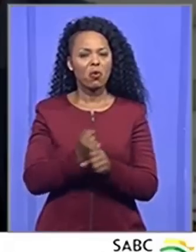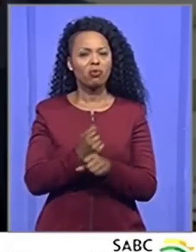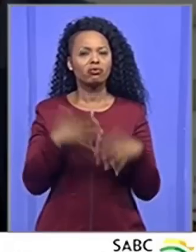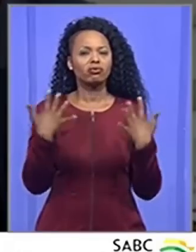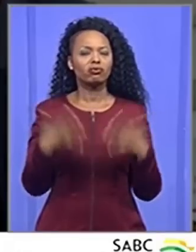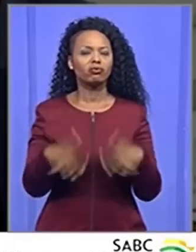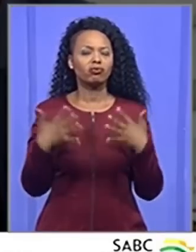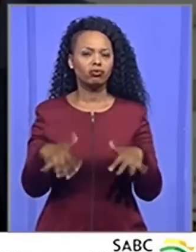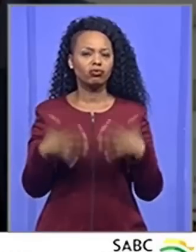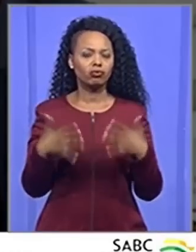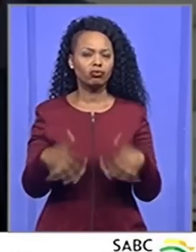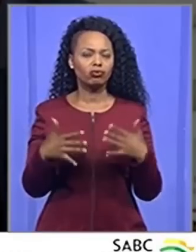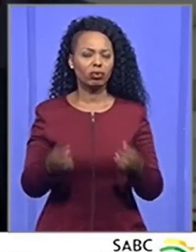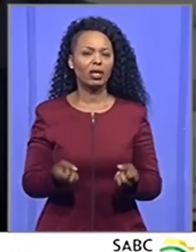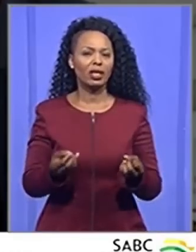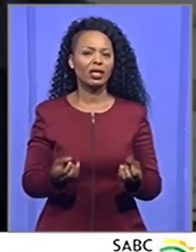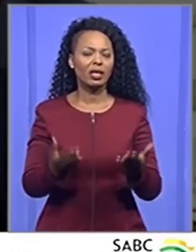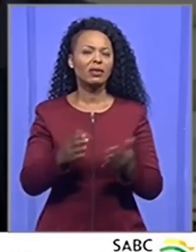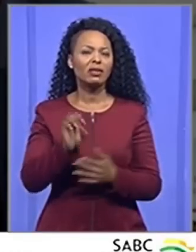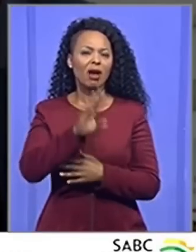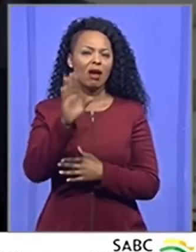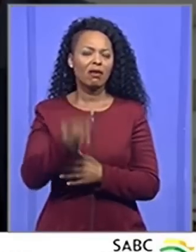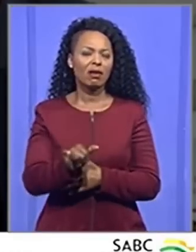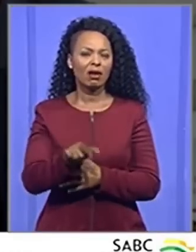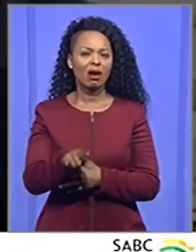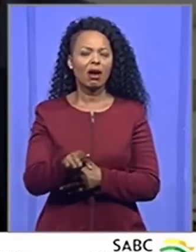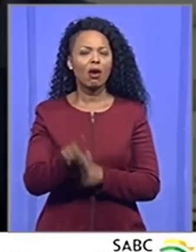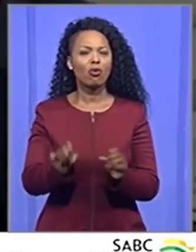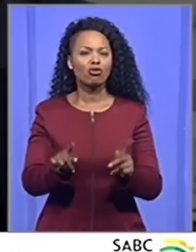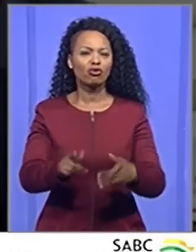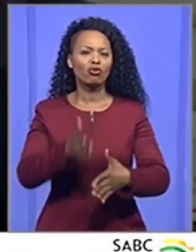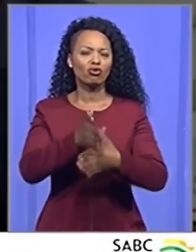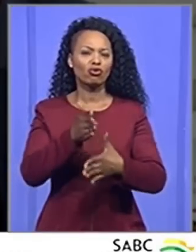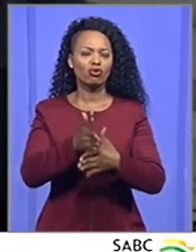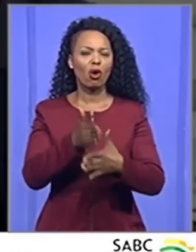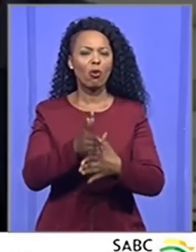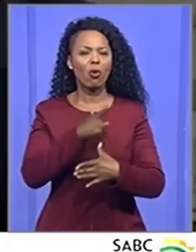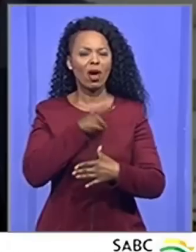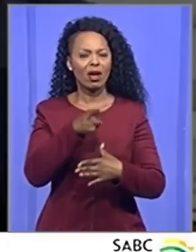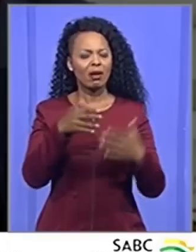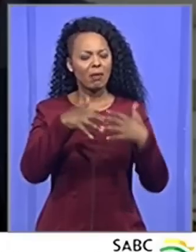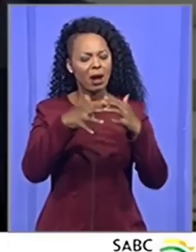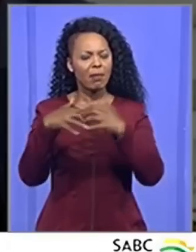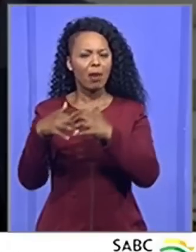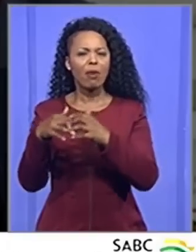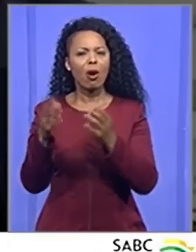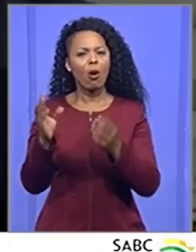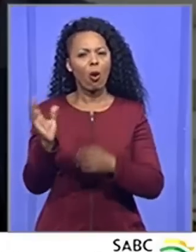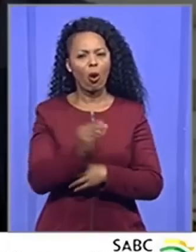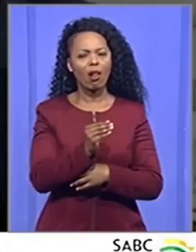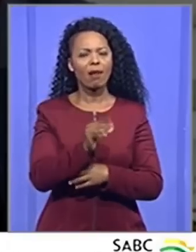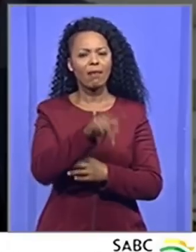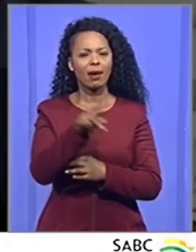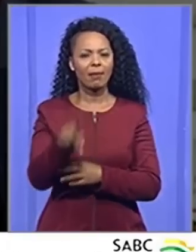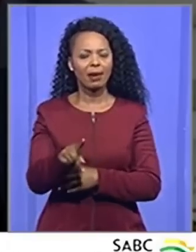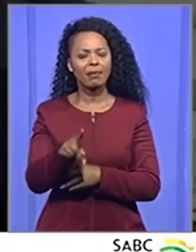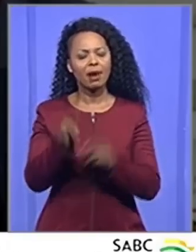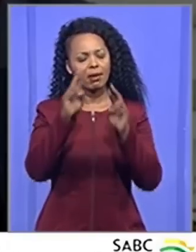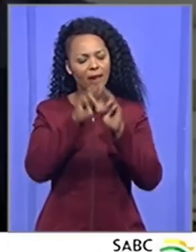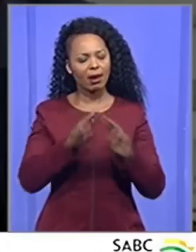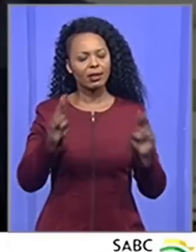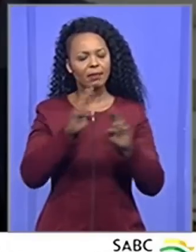wa go fa maAforika Borwa mošomo ka baka la go bulwa ga di-Pick n Pay re a moya wa gae o robale ka kgotso tla mo gopola ga letlhaba le le